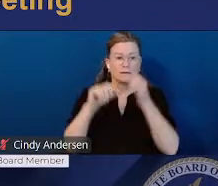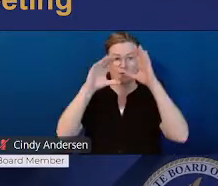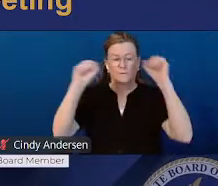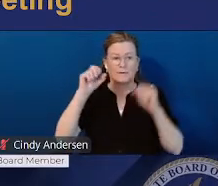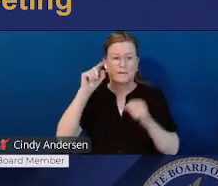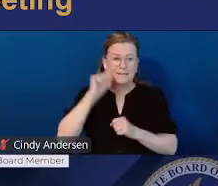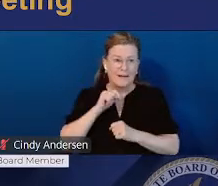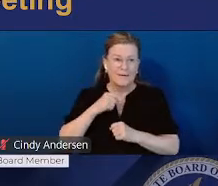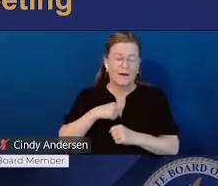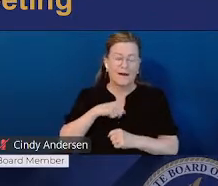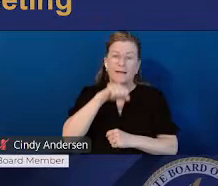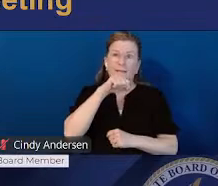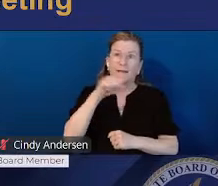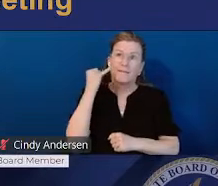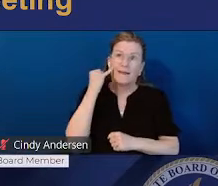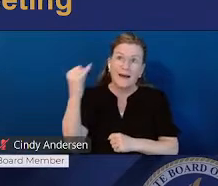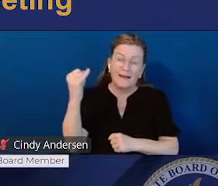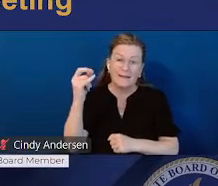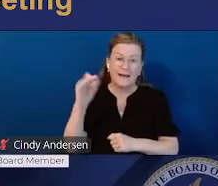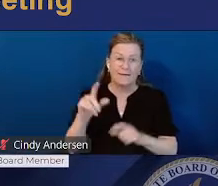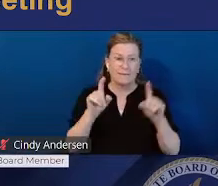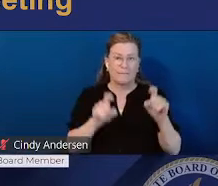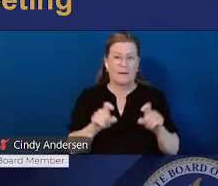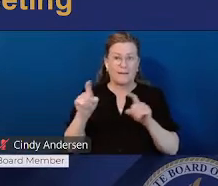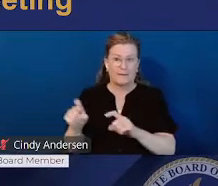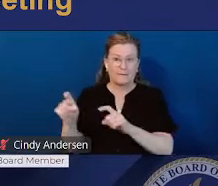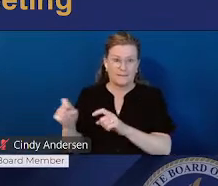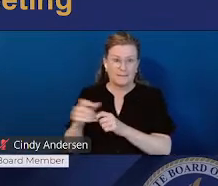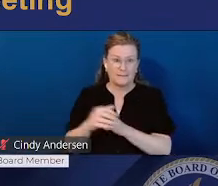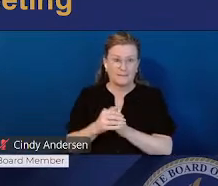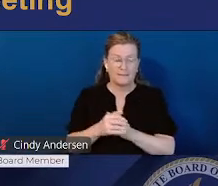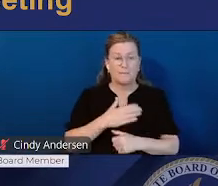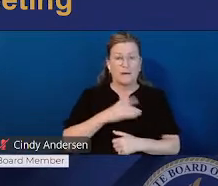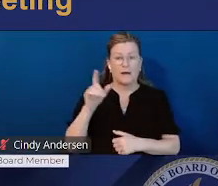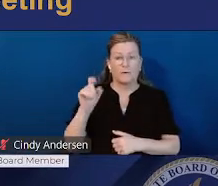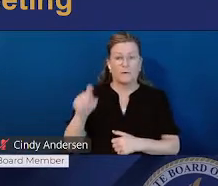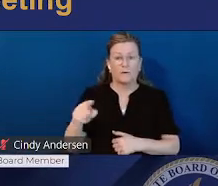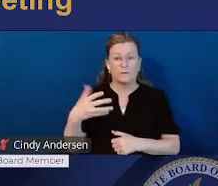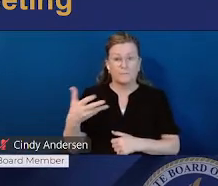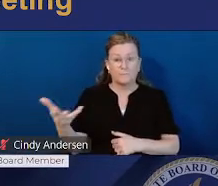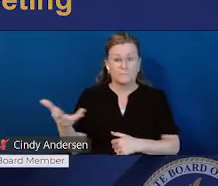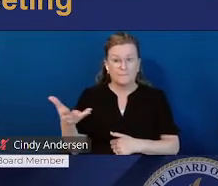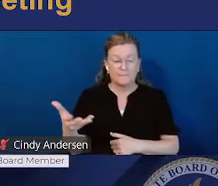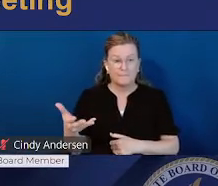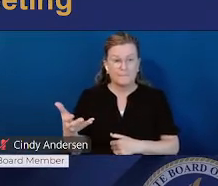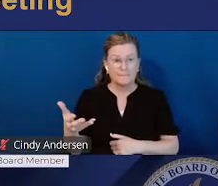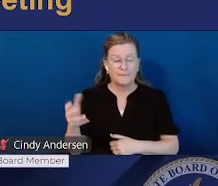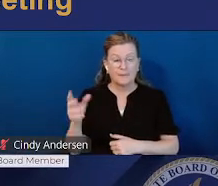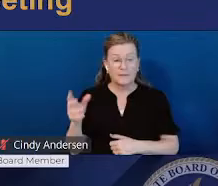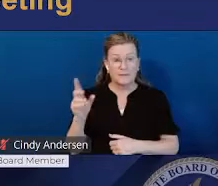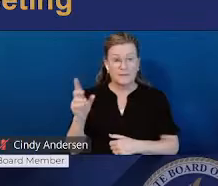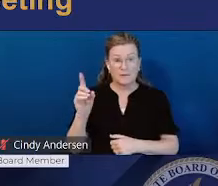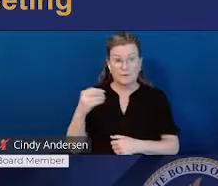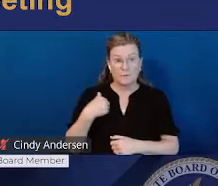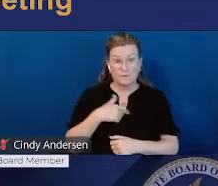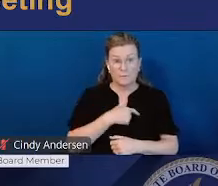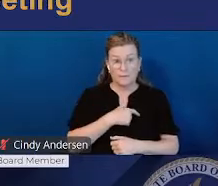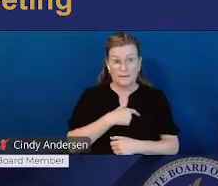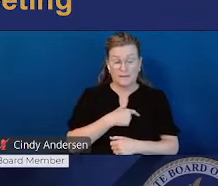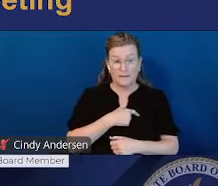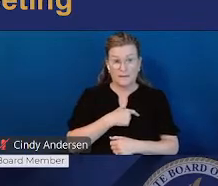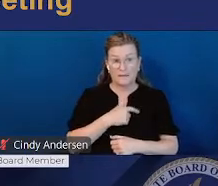I do love the idea of a pilot. My question is, do we move